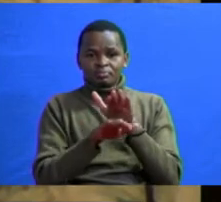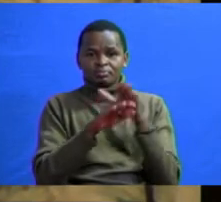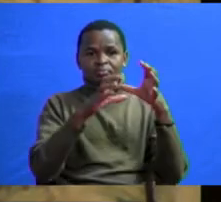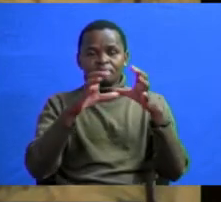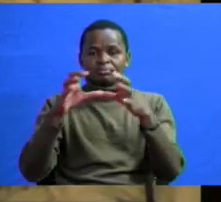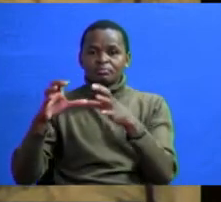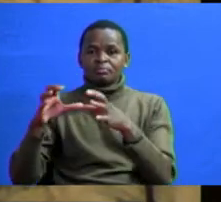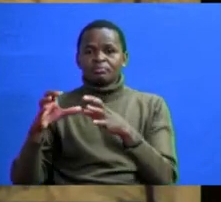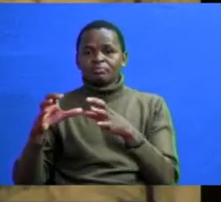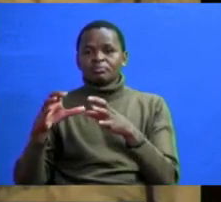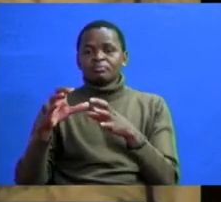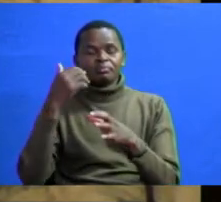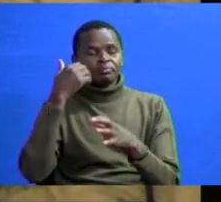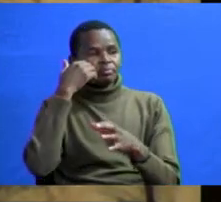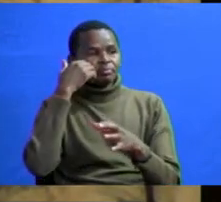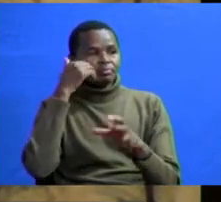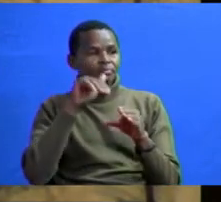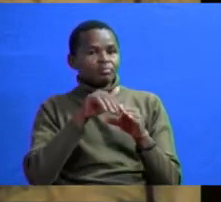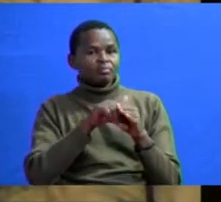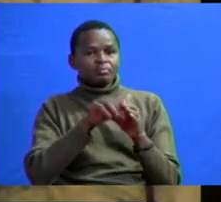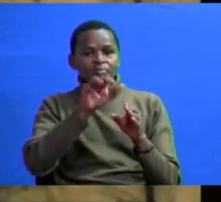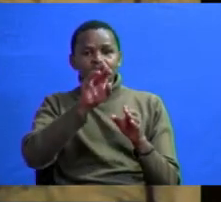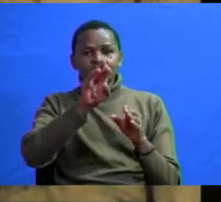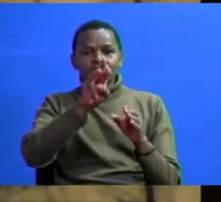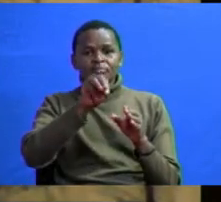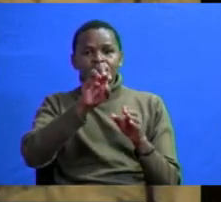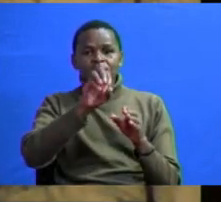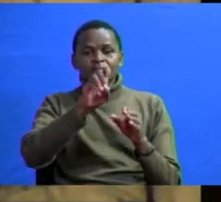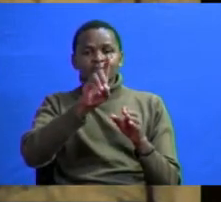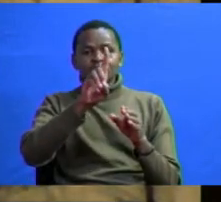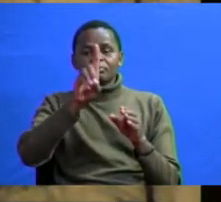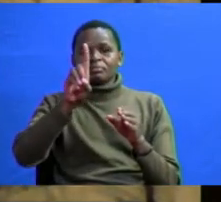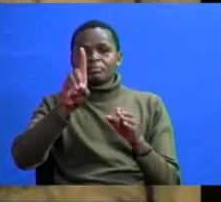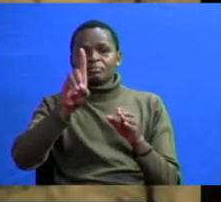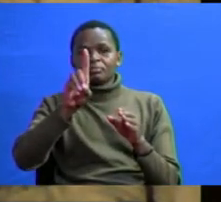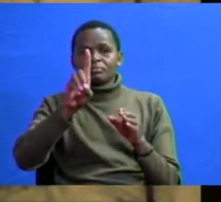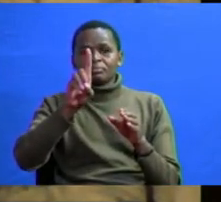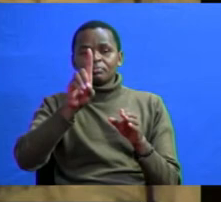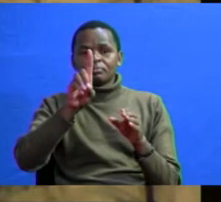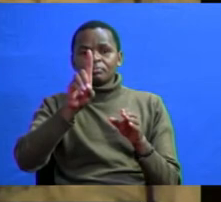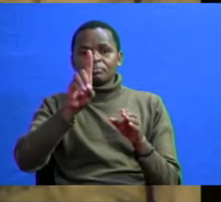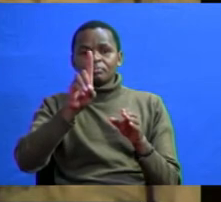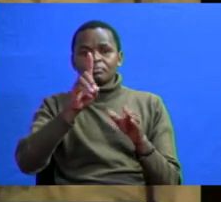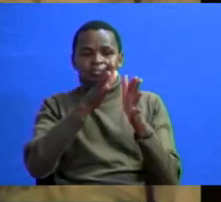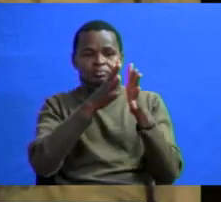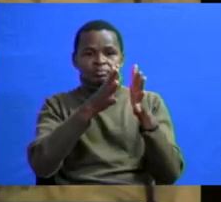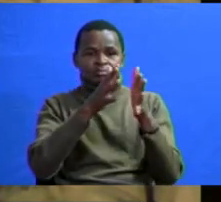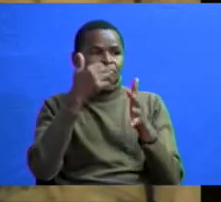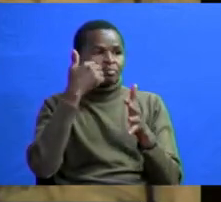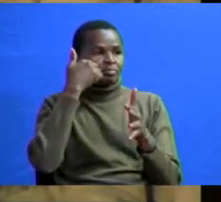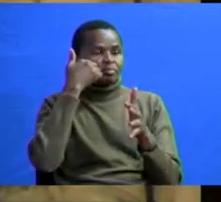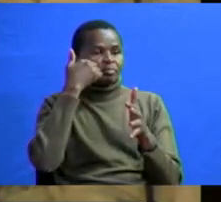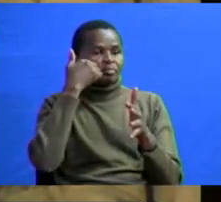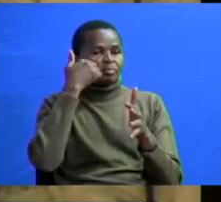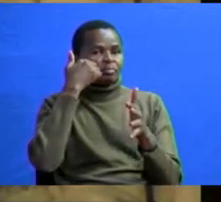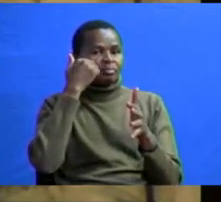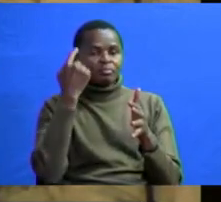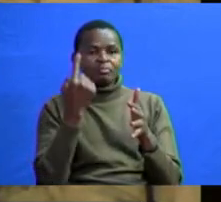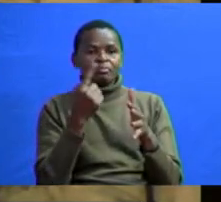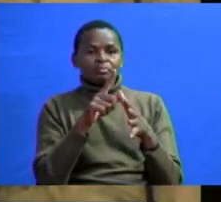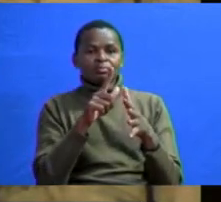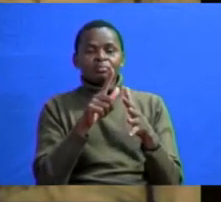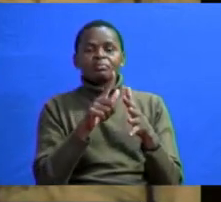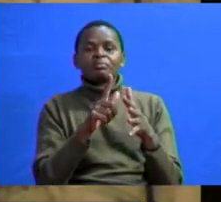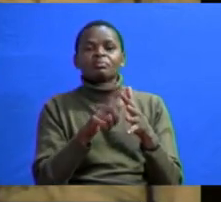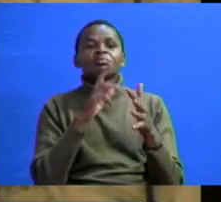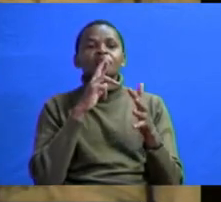these illnesses into mood disorders. So these mood disorders or mood illnesses, they are the ones that affect